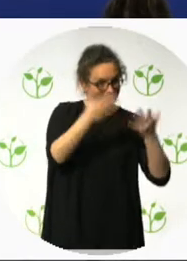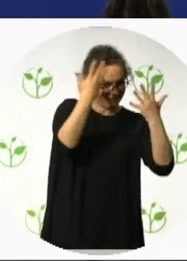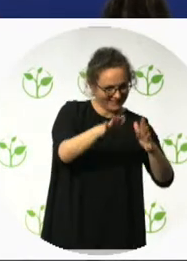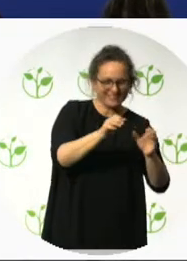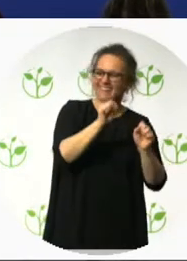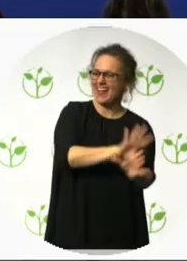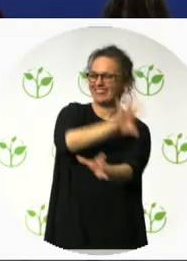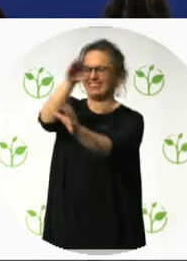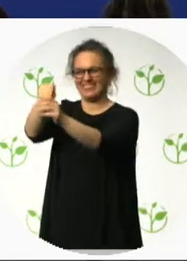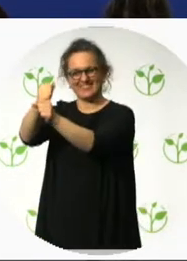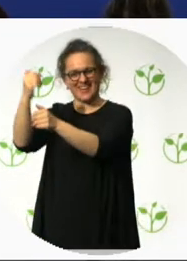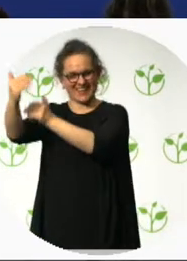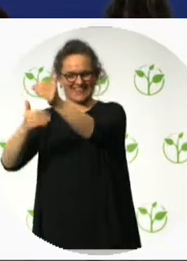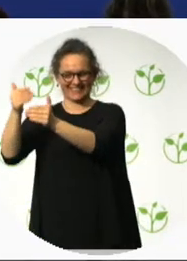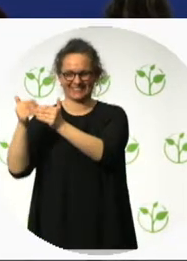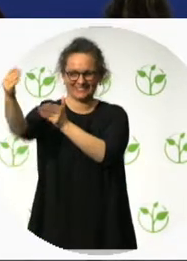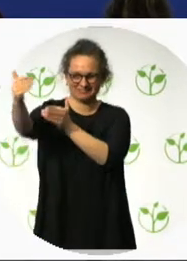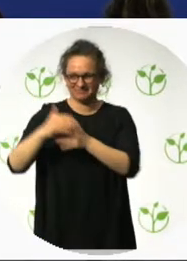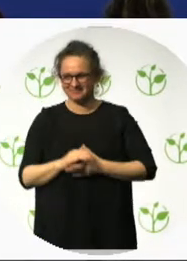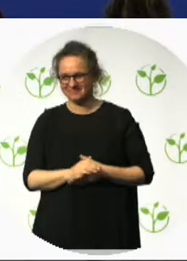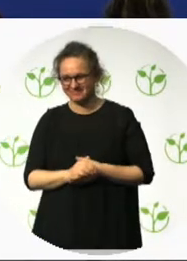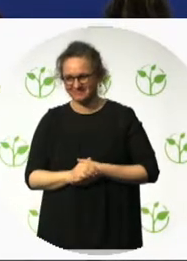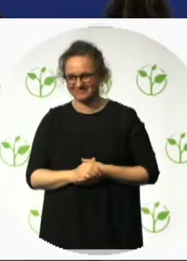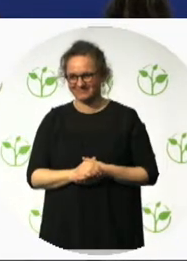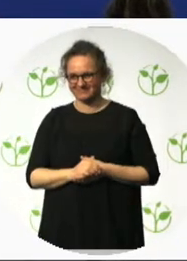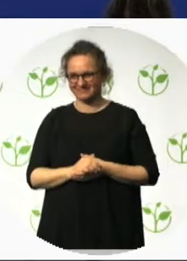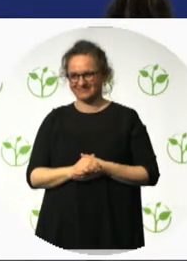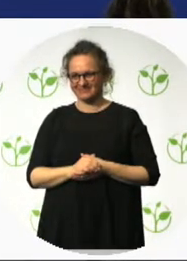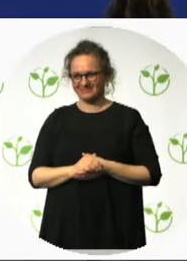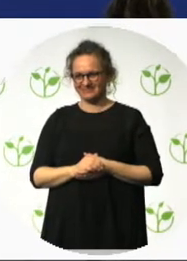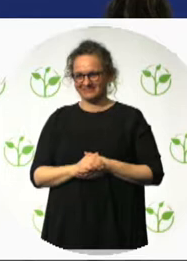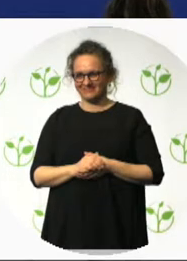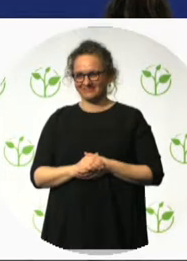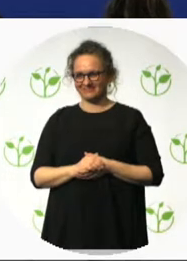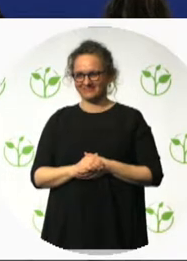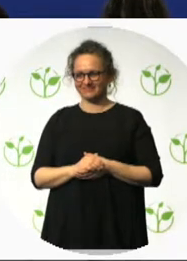trainings that lead them to a new profession.